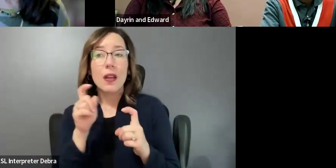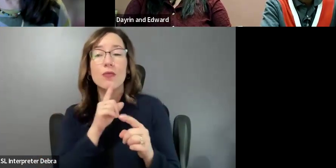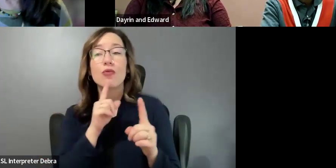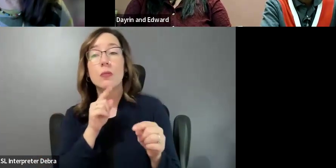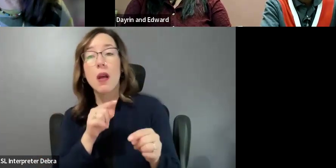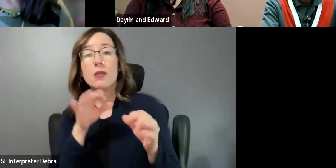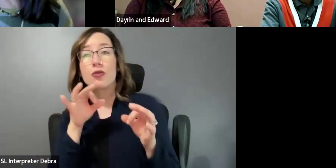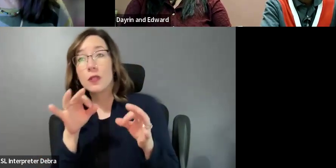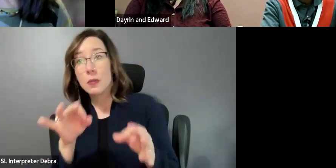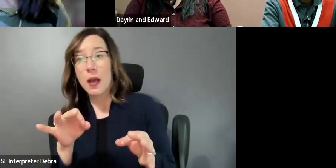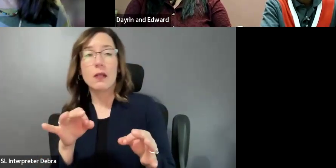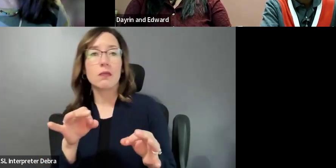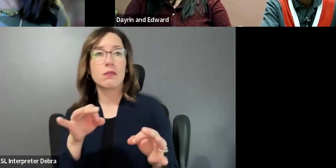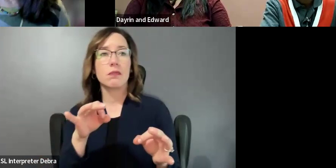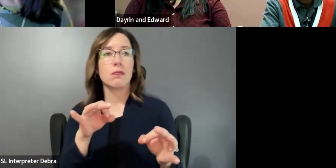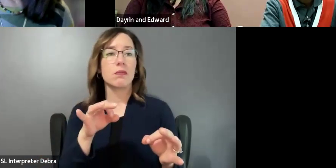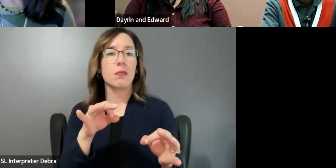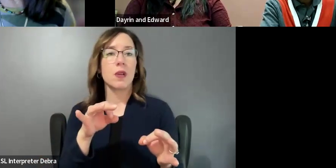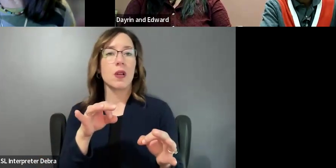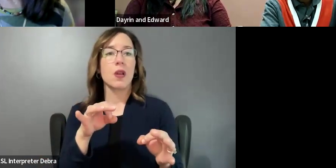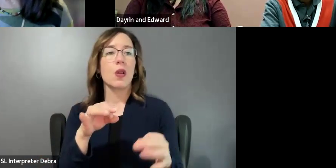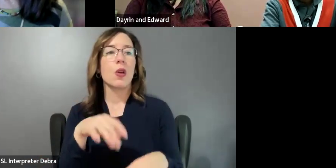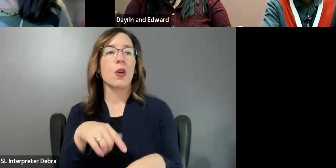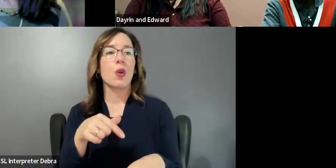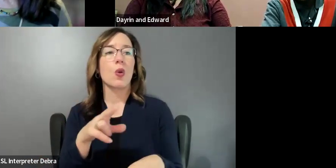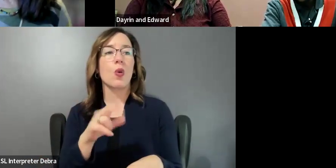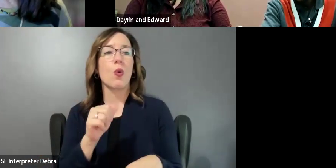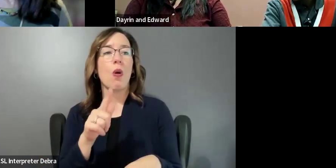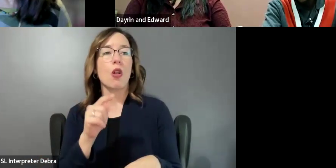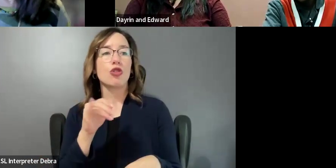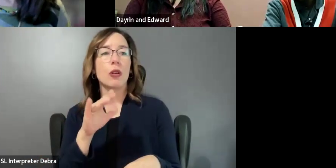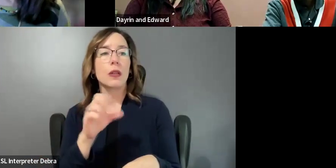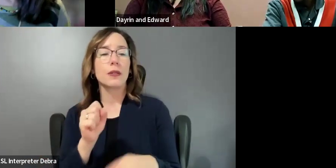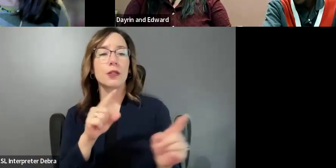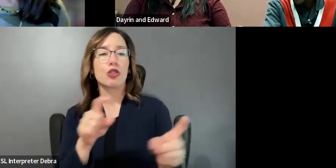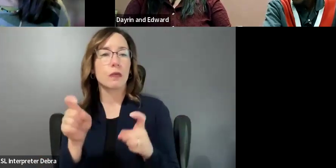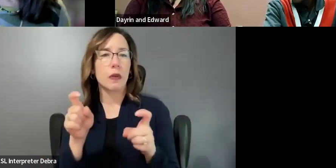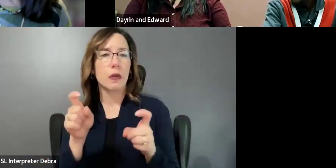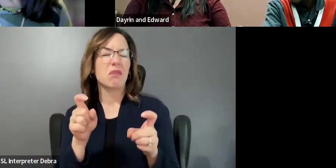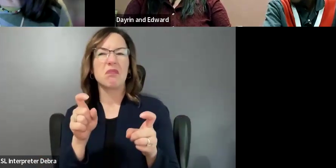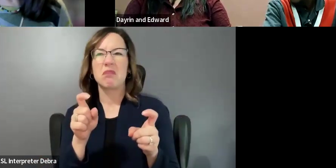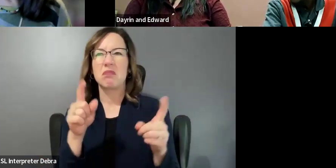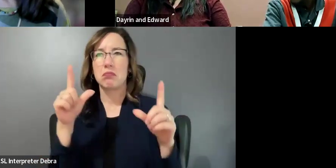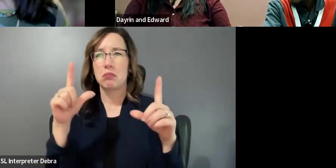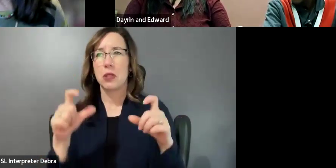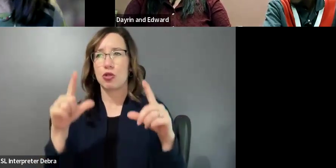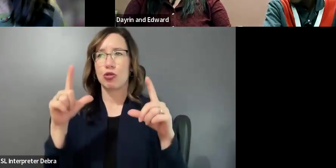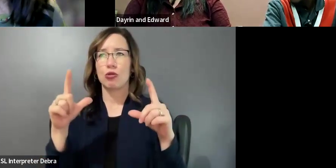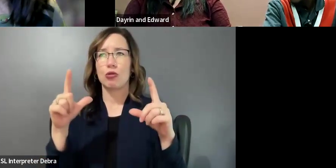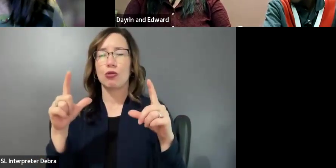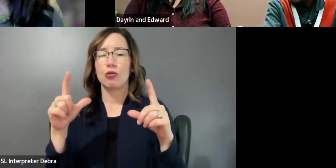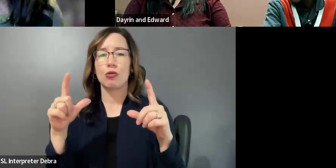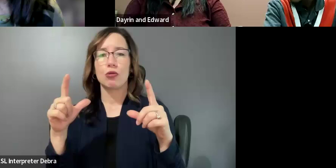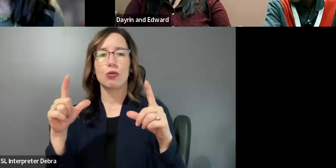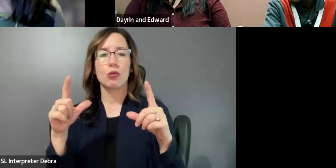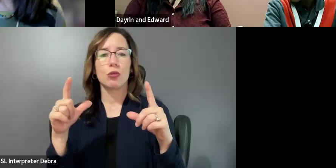your feedback on it. It is a Qualtrics survey. You can take a picture of that QR code. I think that